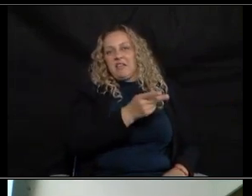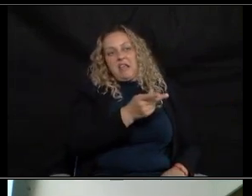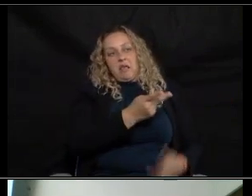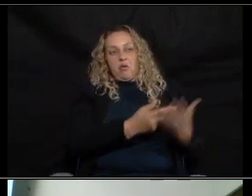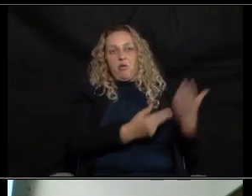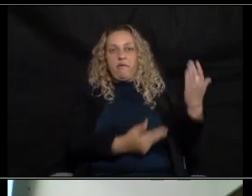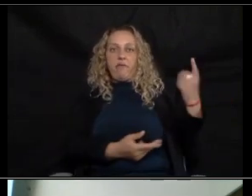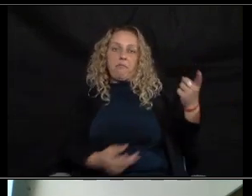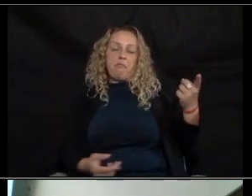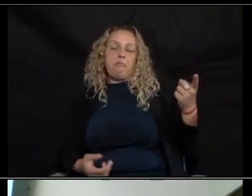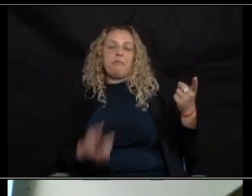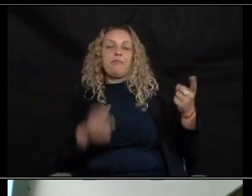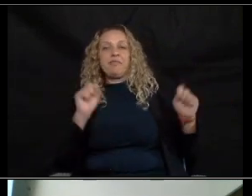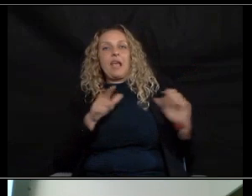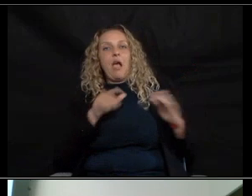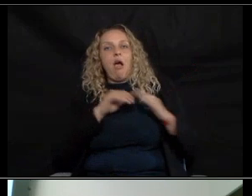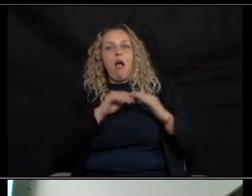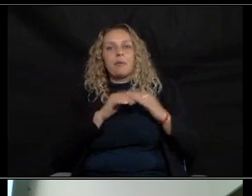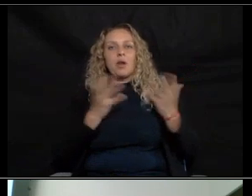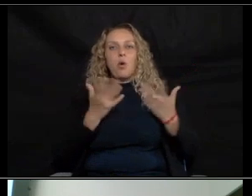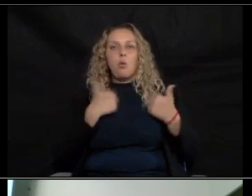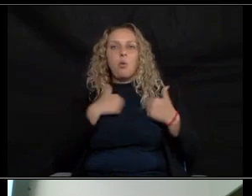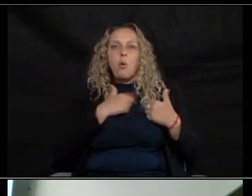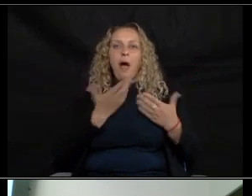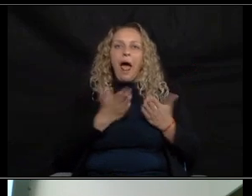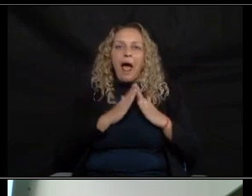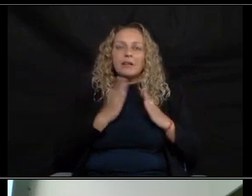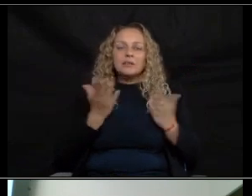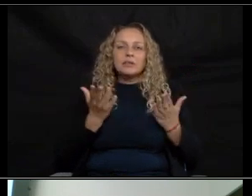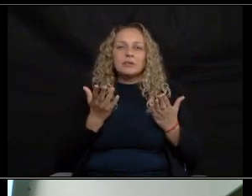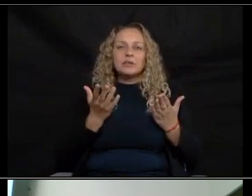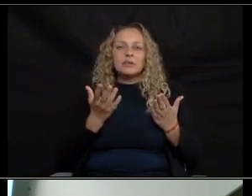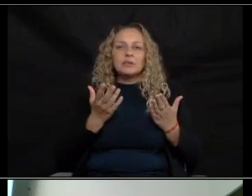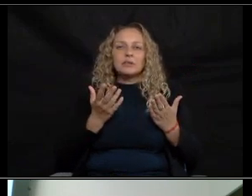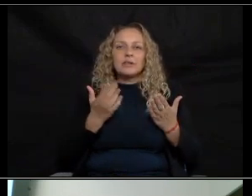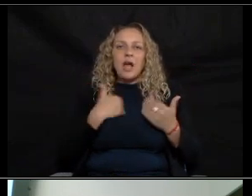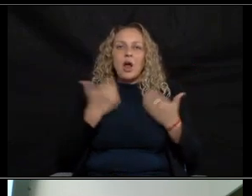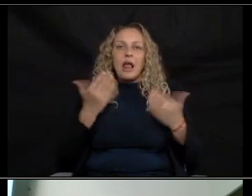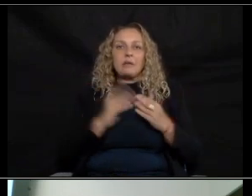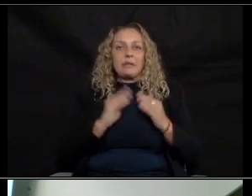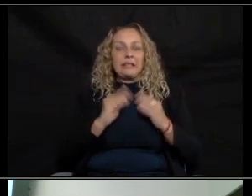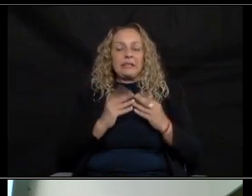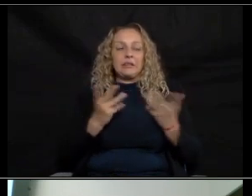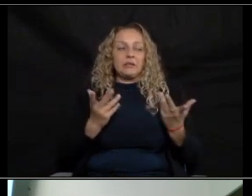if he can accommodate what we're asking at our next meeting.